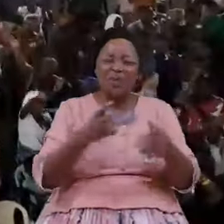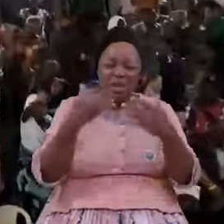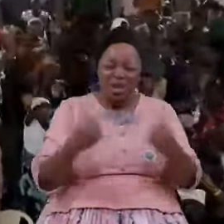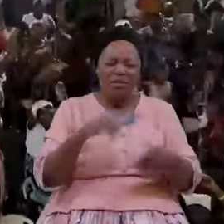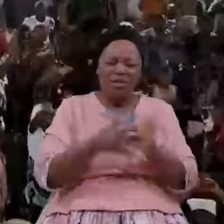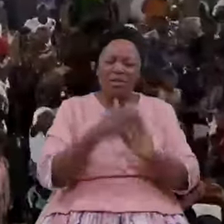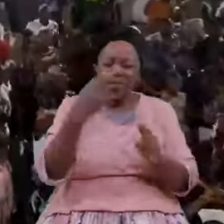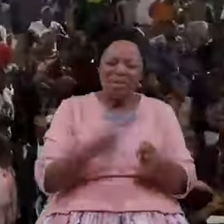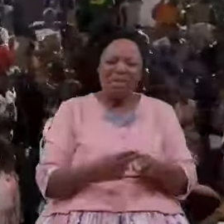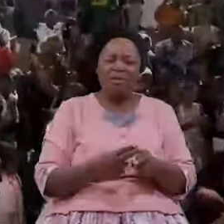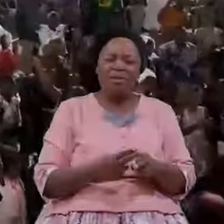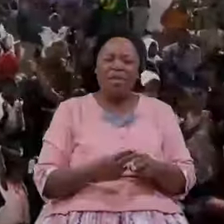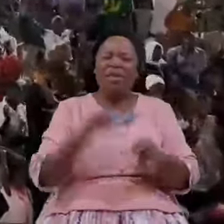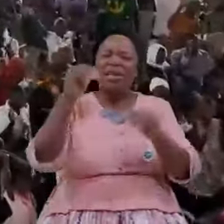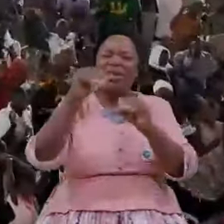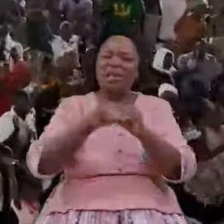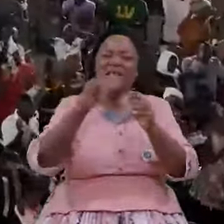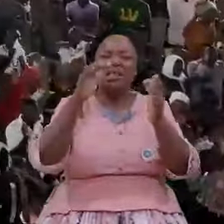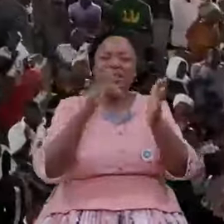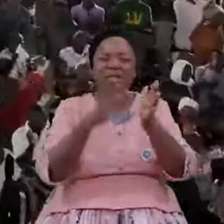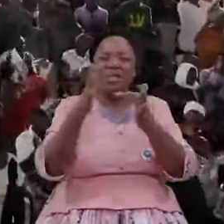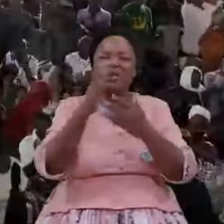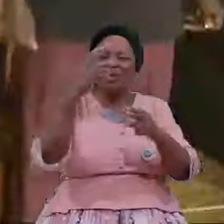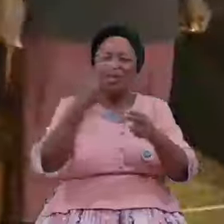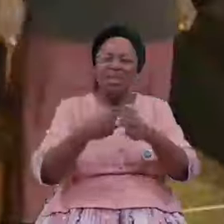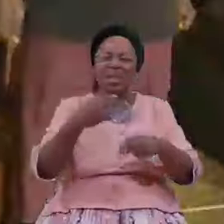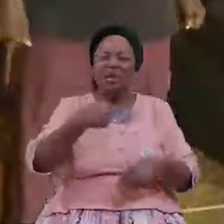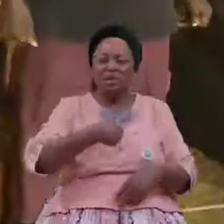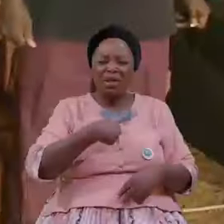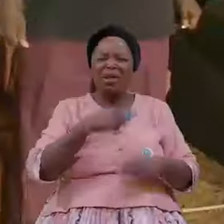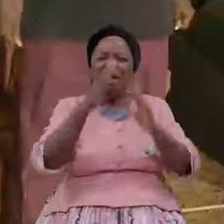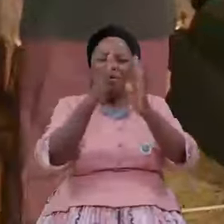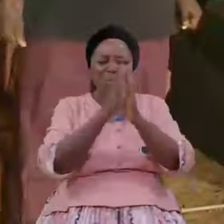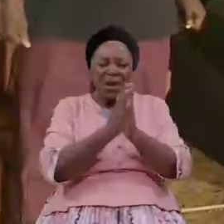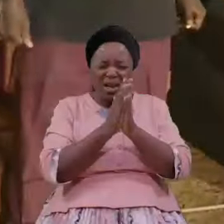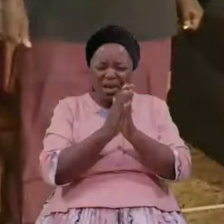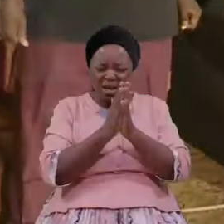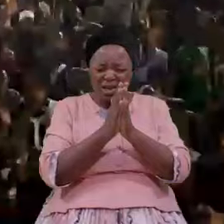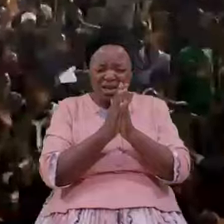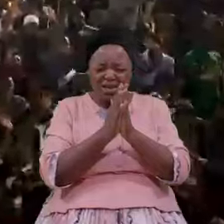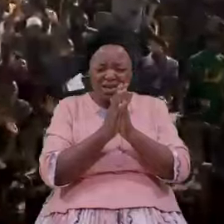In Jesus' name, I pray.